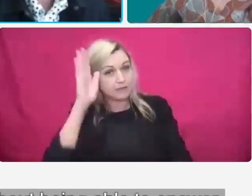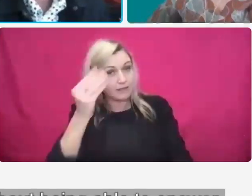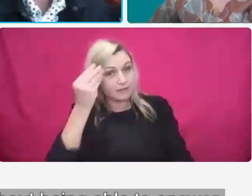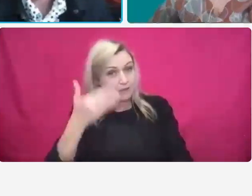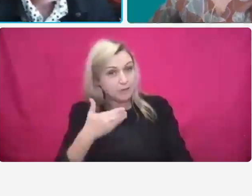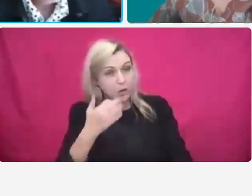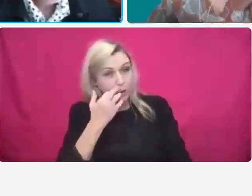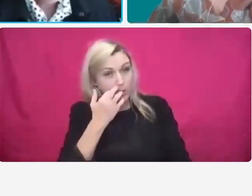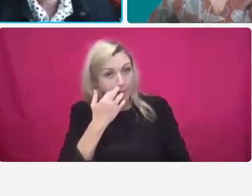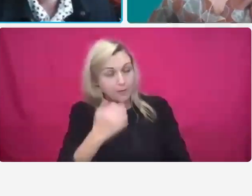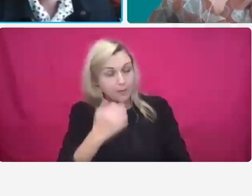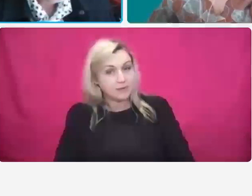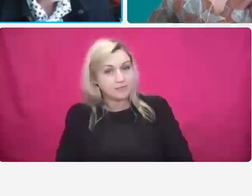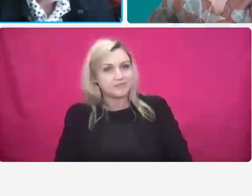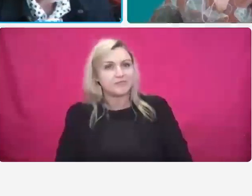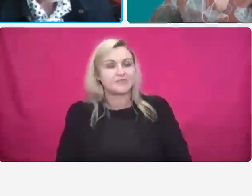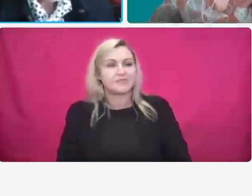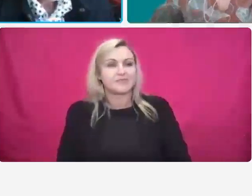to answer. All